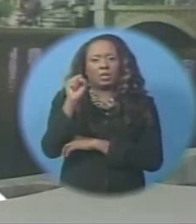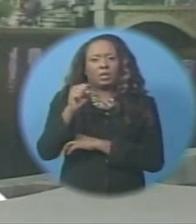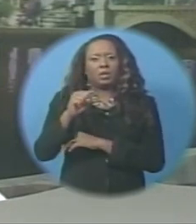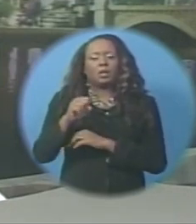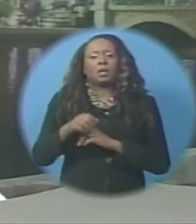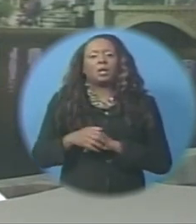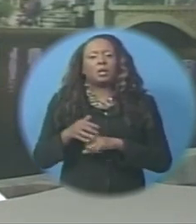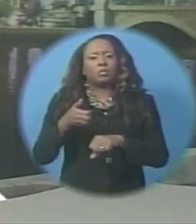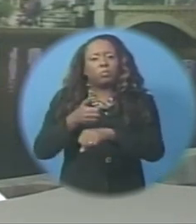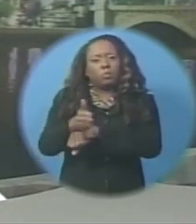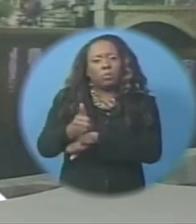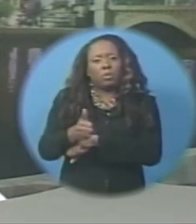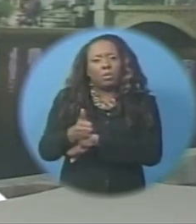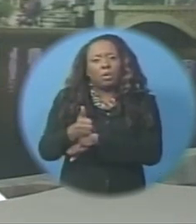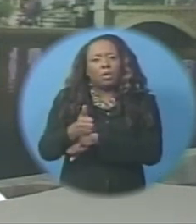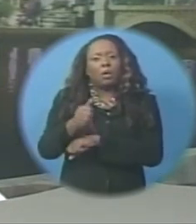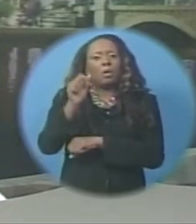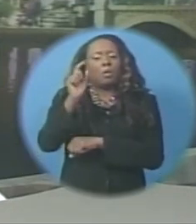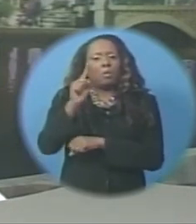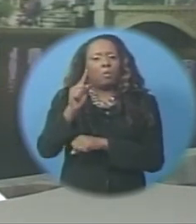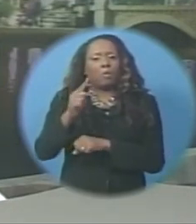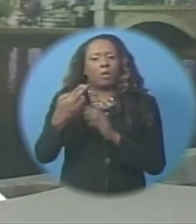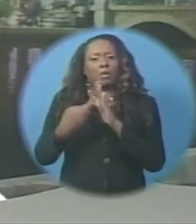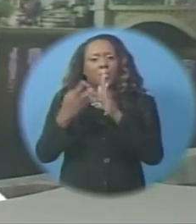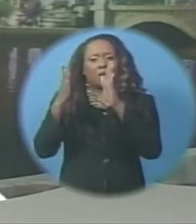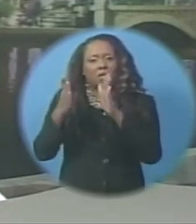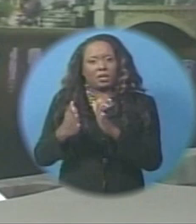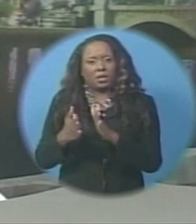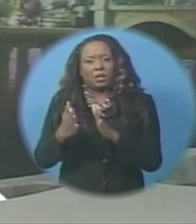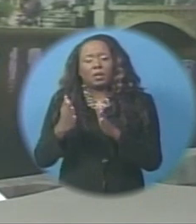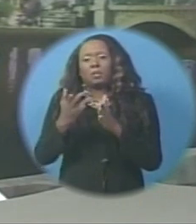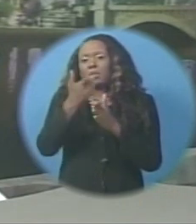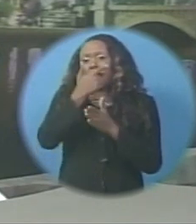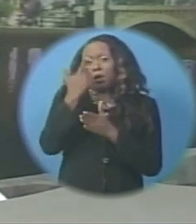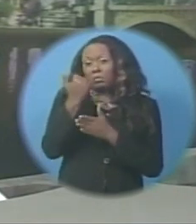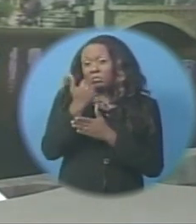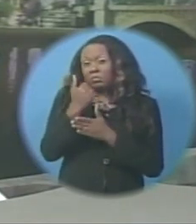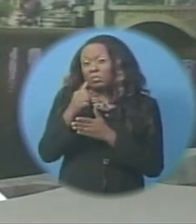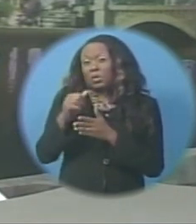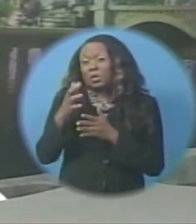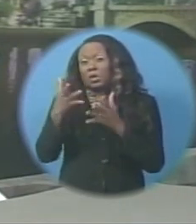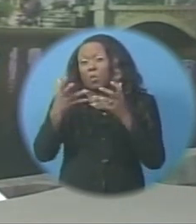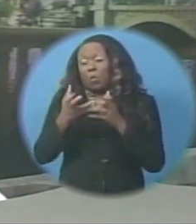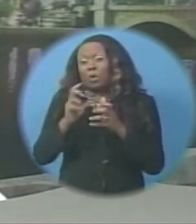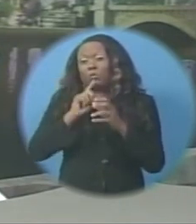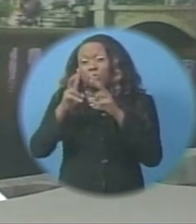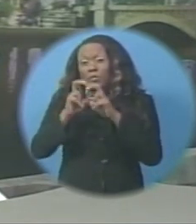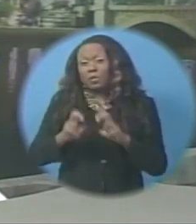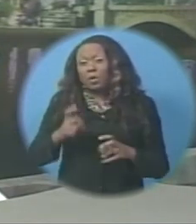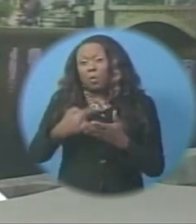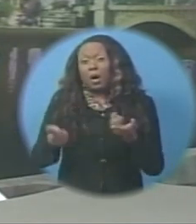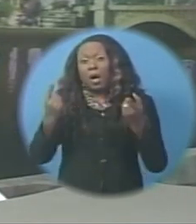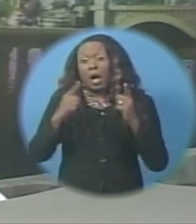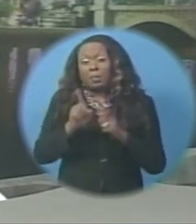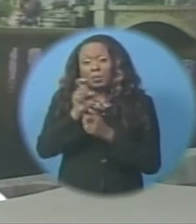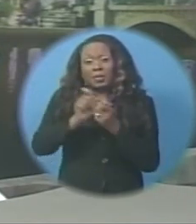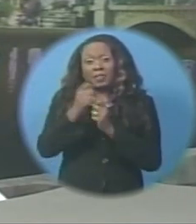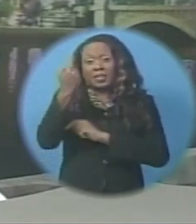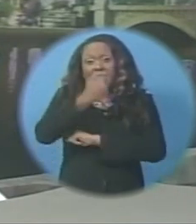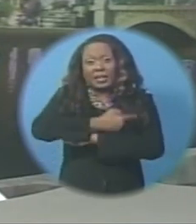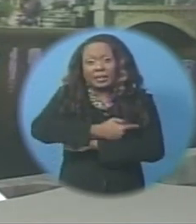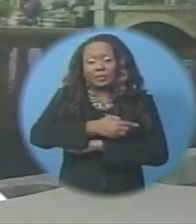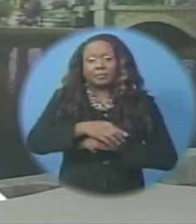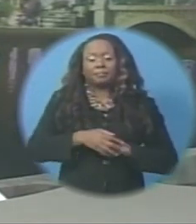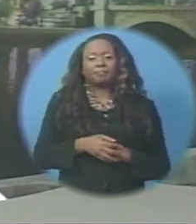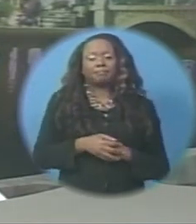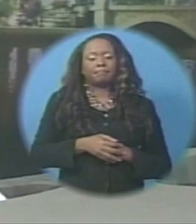of failing to set any parameters when he requested an investigation into what happened that day. Sports is just ahead,